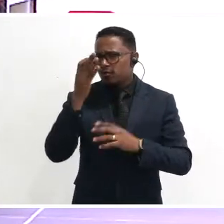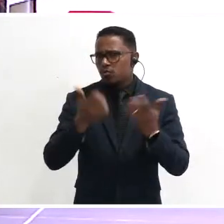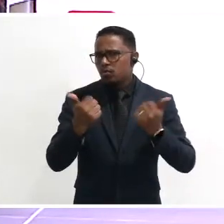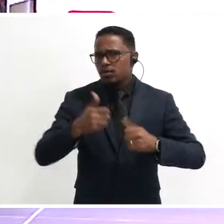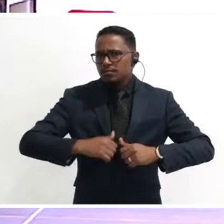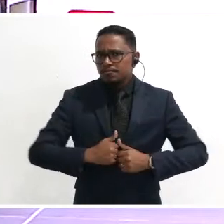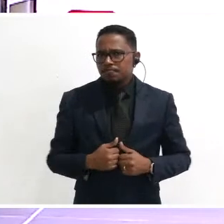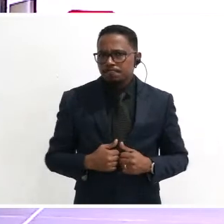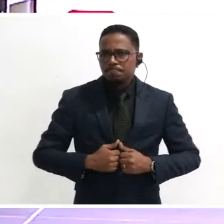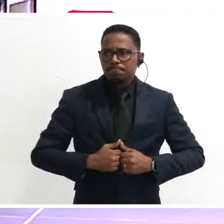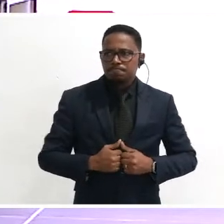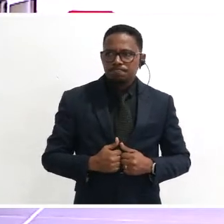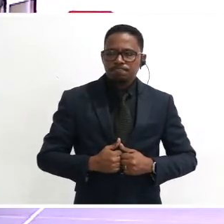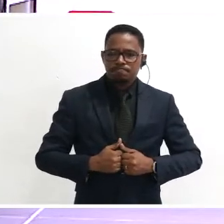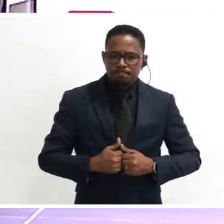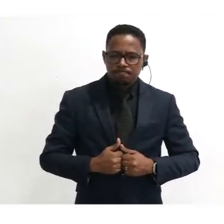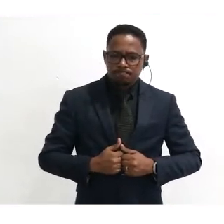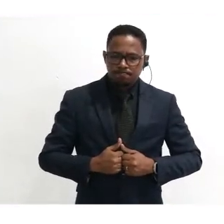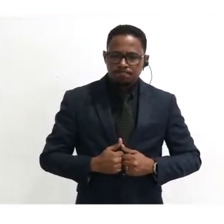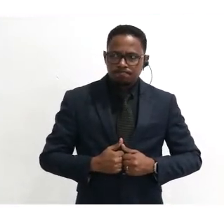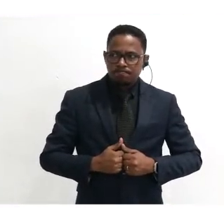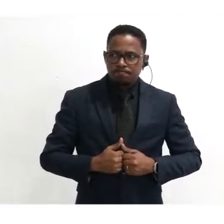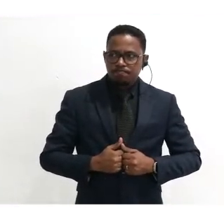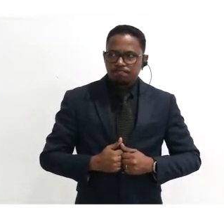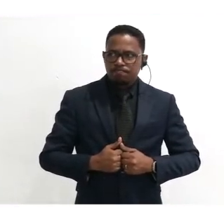Well, so